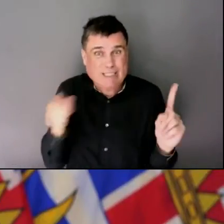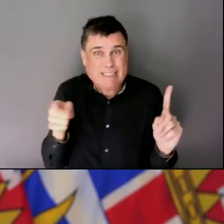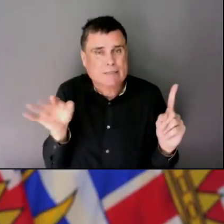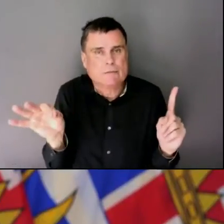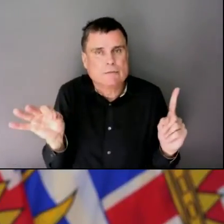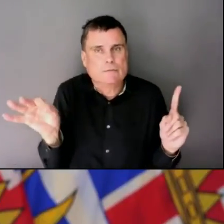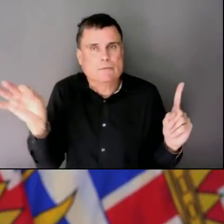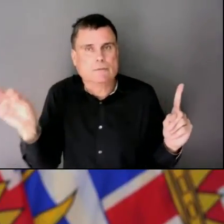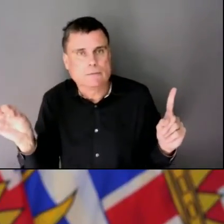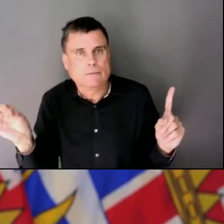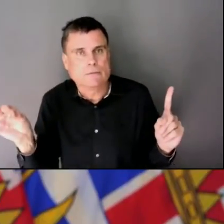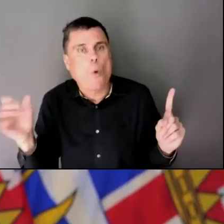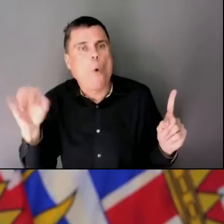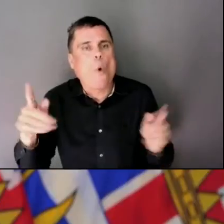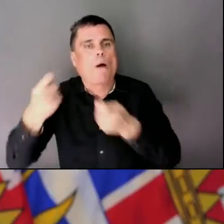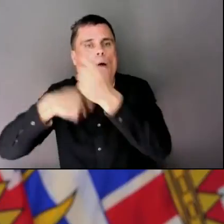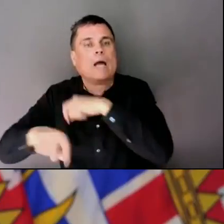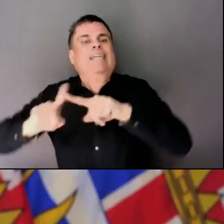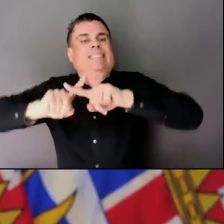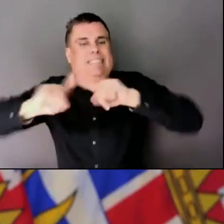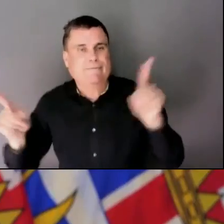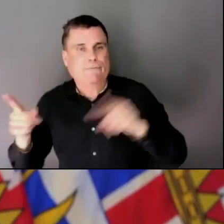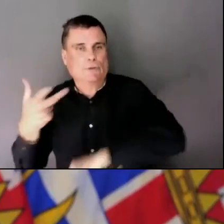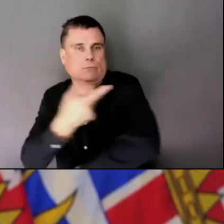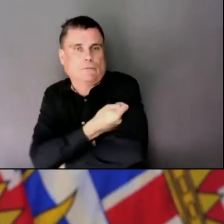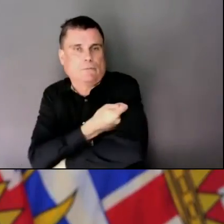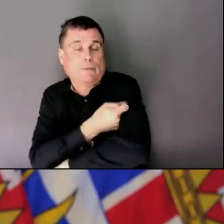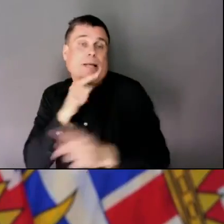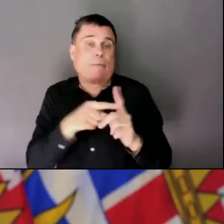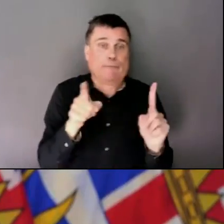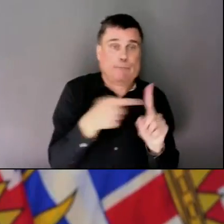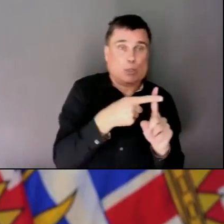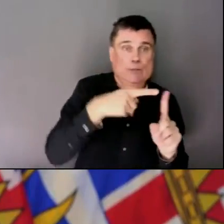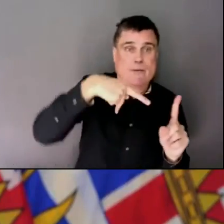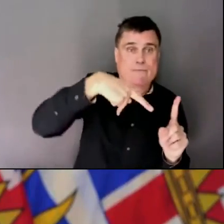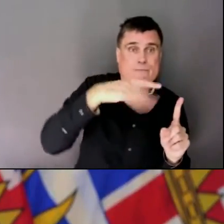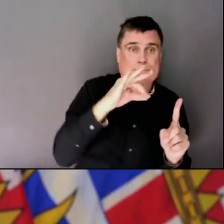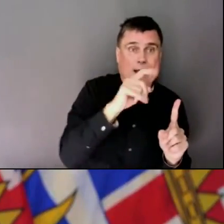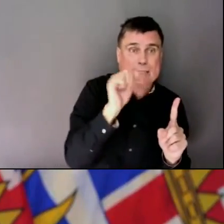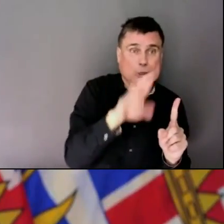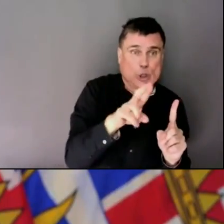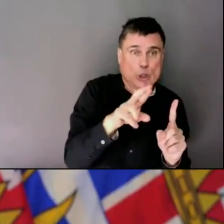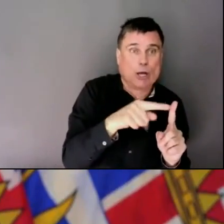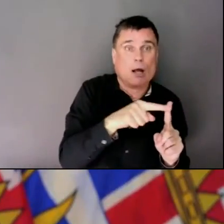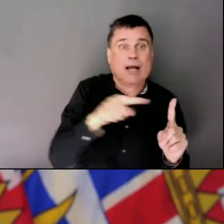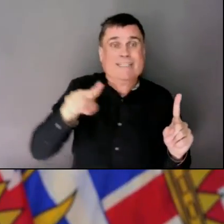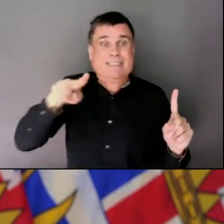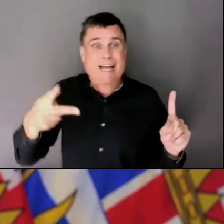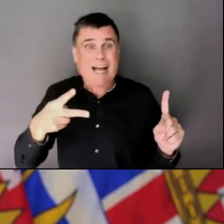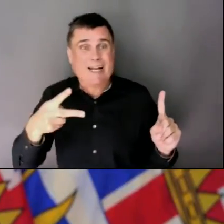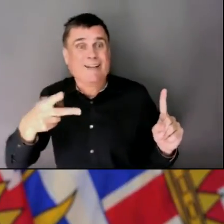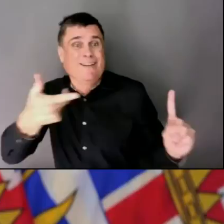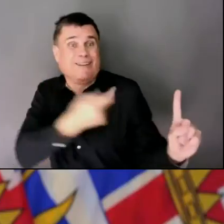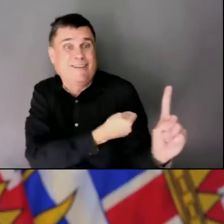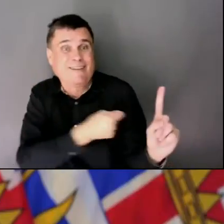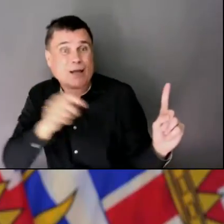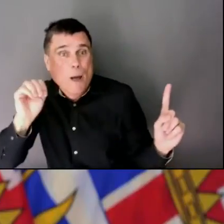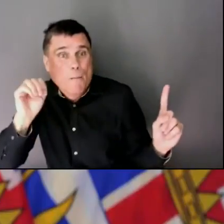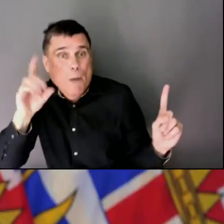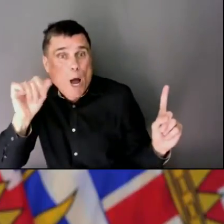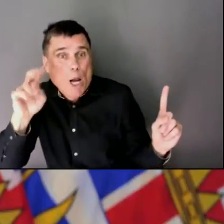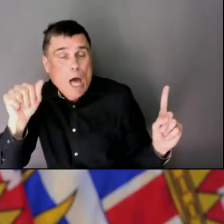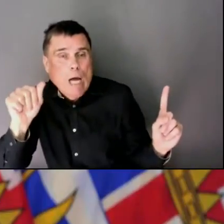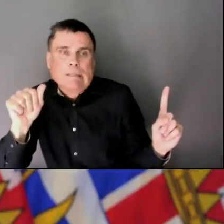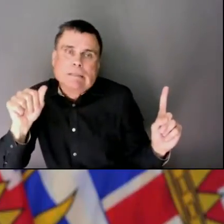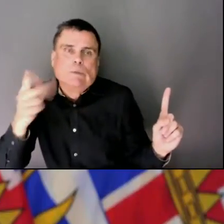There's not a lot of evidence or data to guide that. So we're looking at expert opinion, and is there some